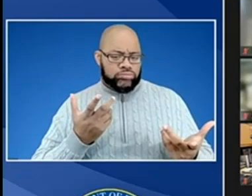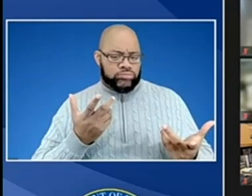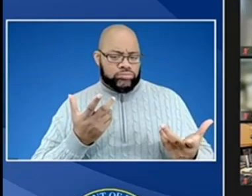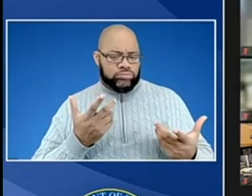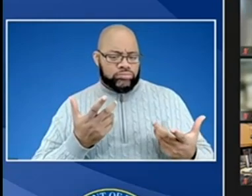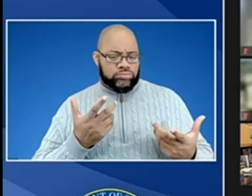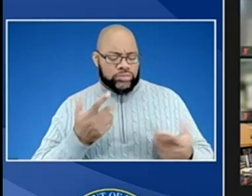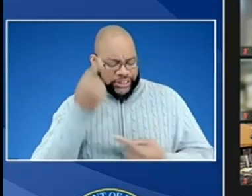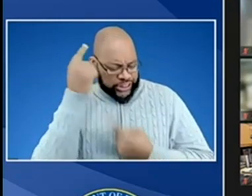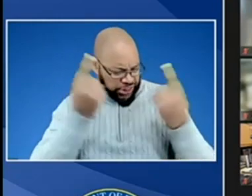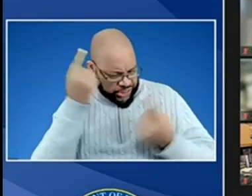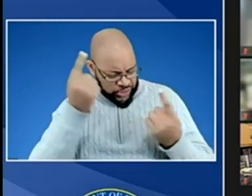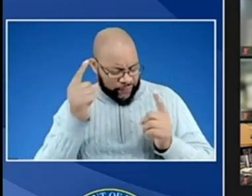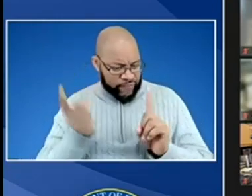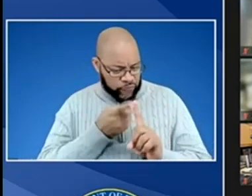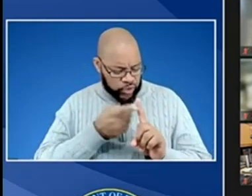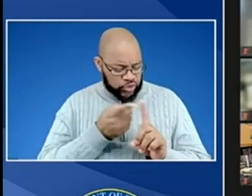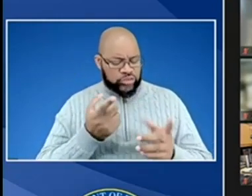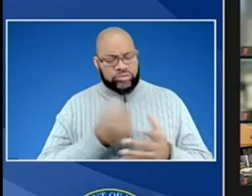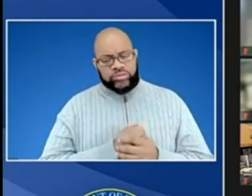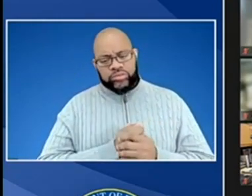under consideration as